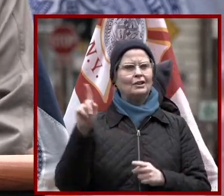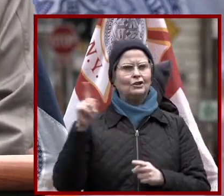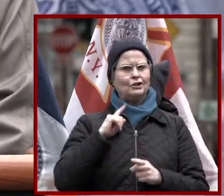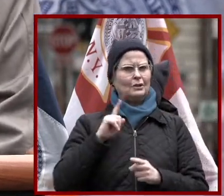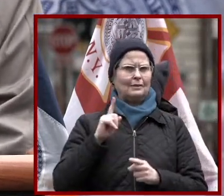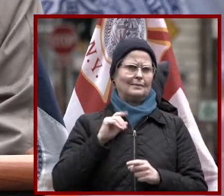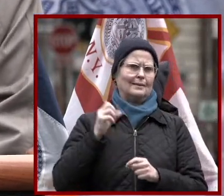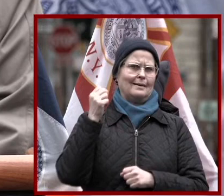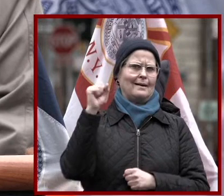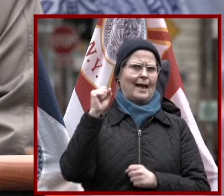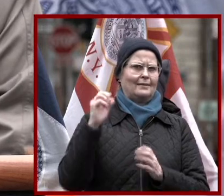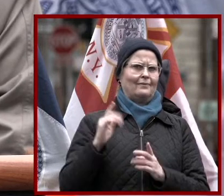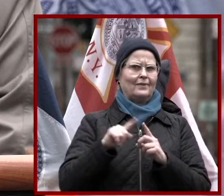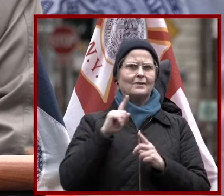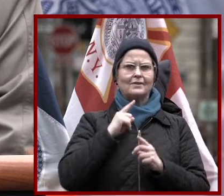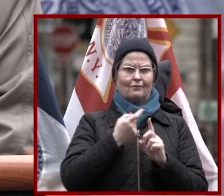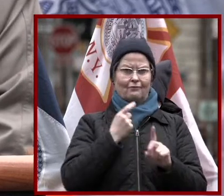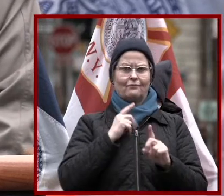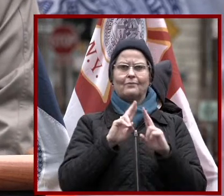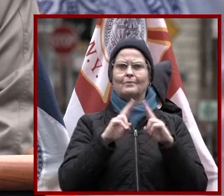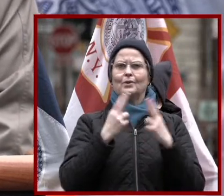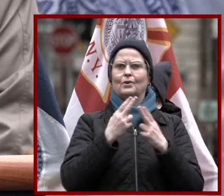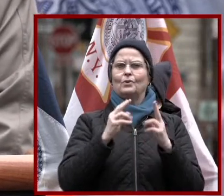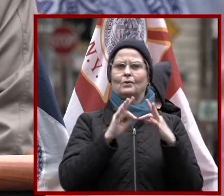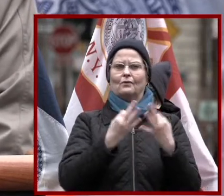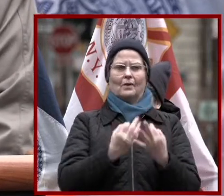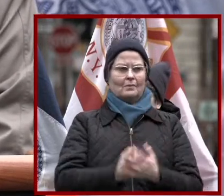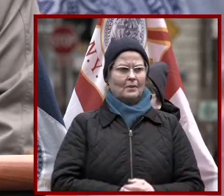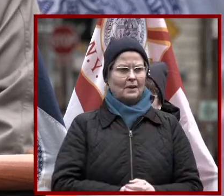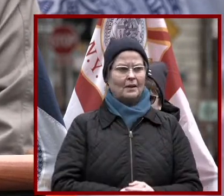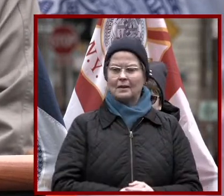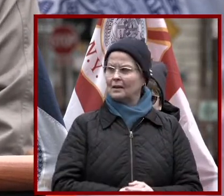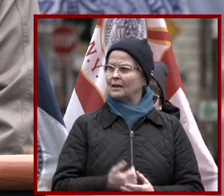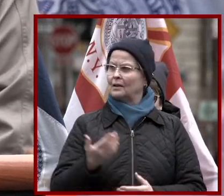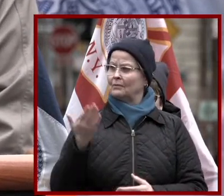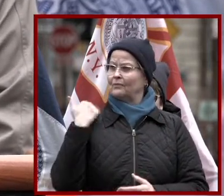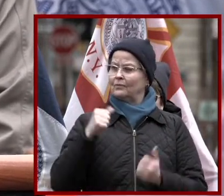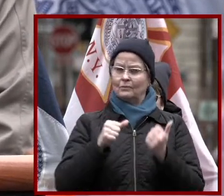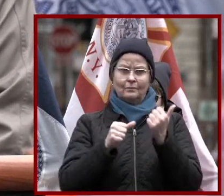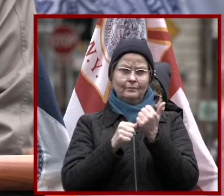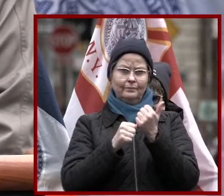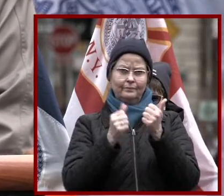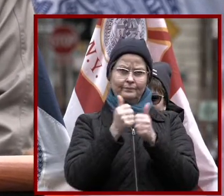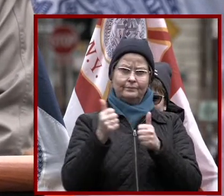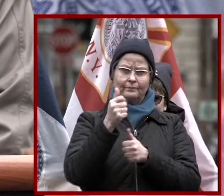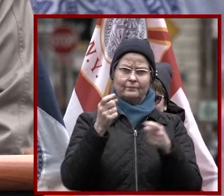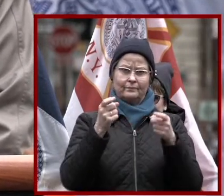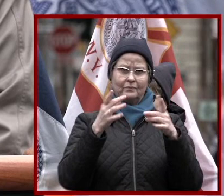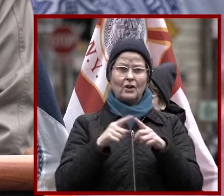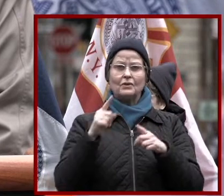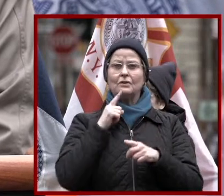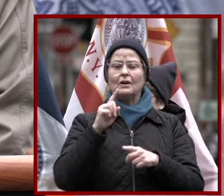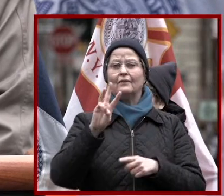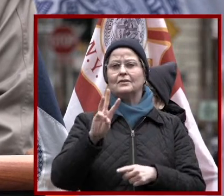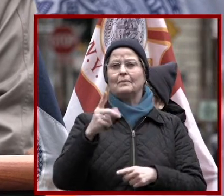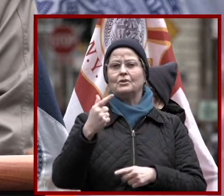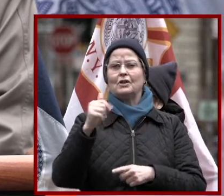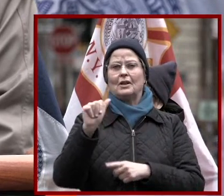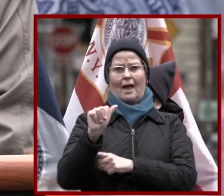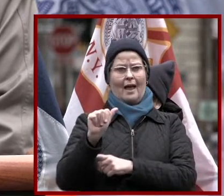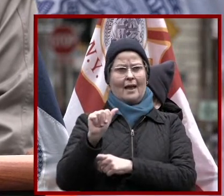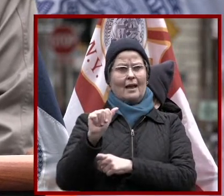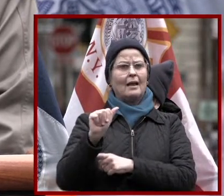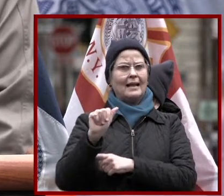family. Ann Toback previously served as the Assistant Executive Director of the Writers Guild of America East